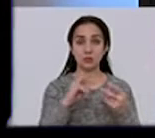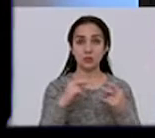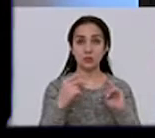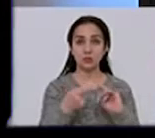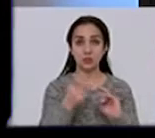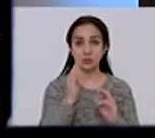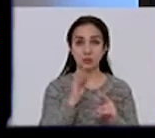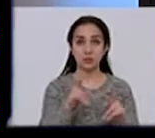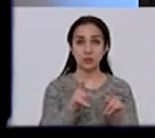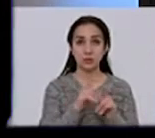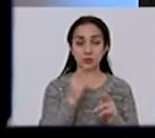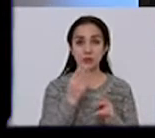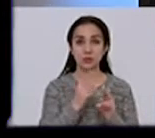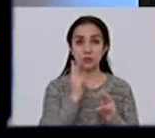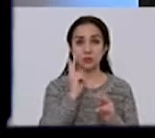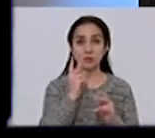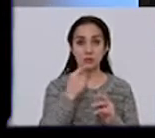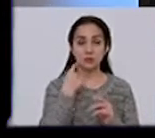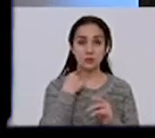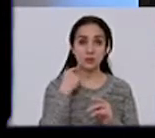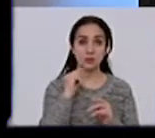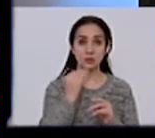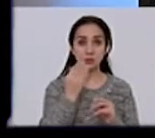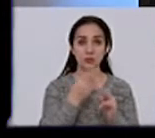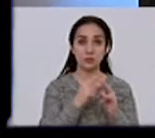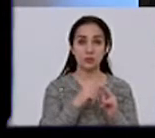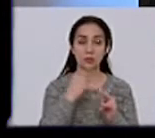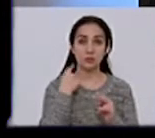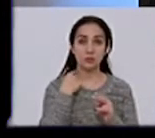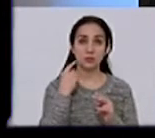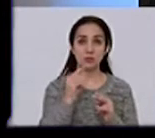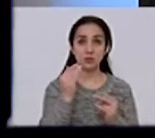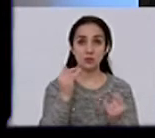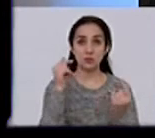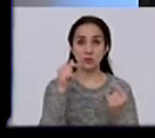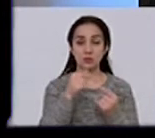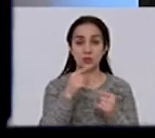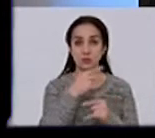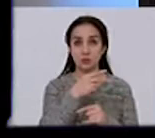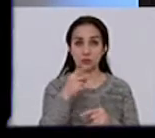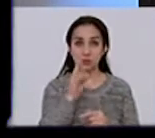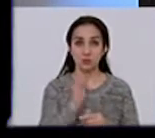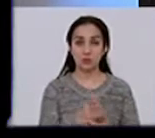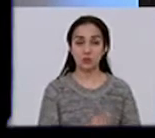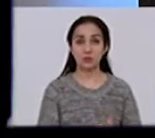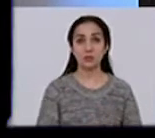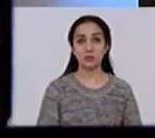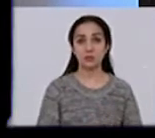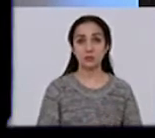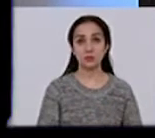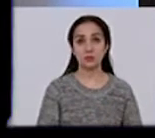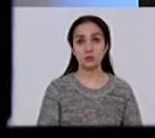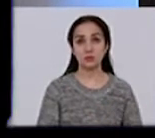almashtiramiz. Bunda k ning qiymatlari ushbu son qiymatlarga teng bo'ladi.